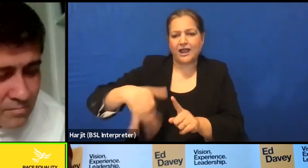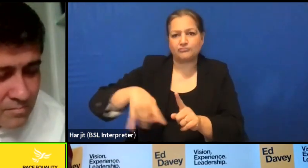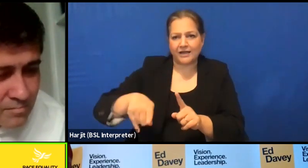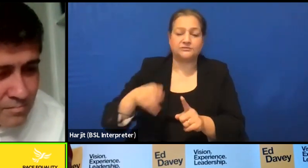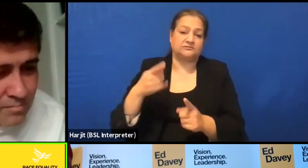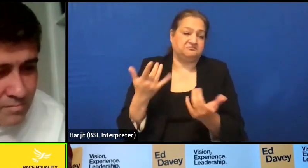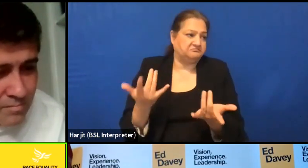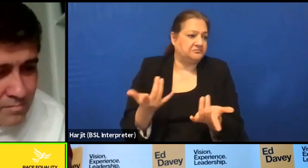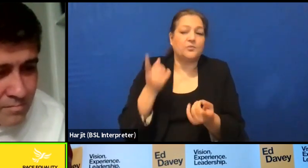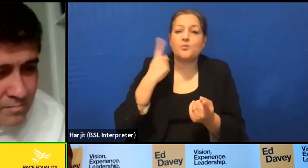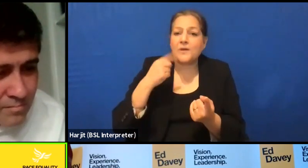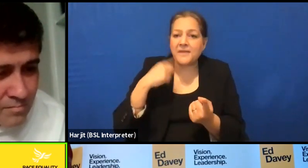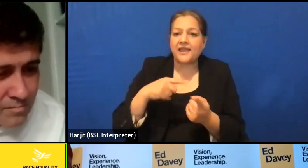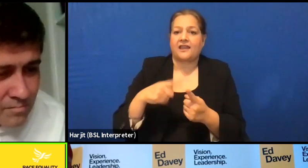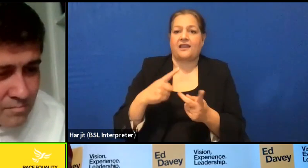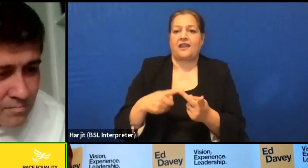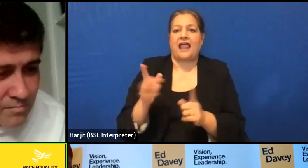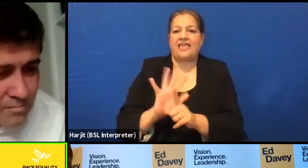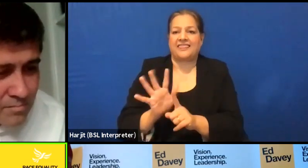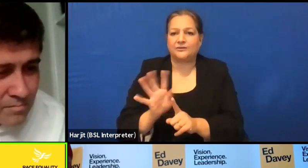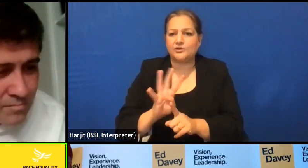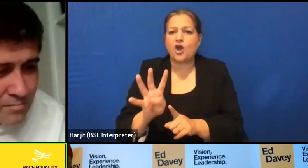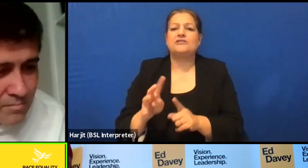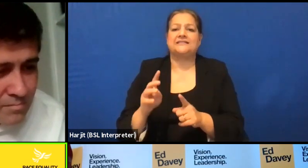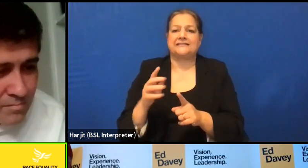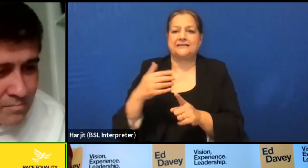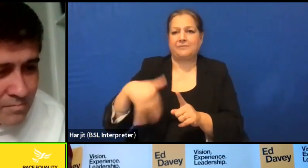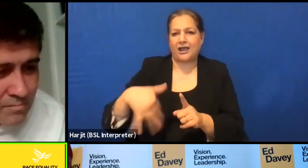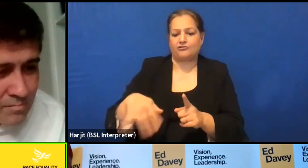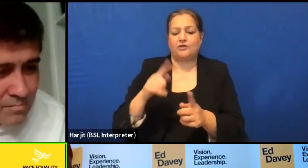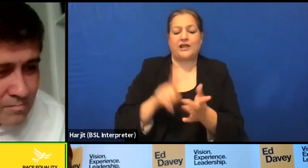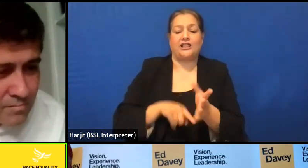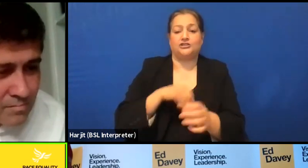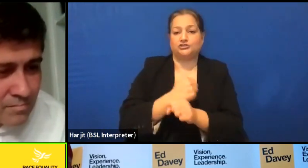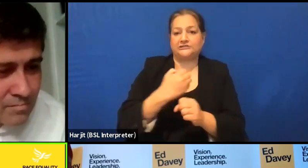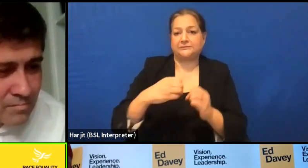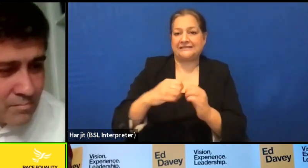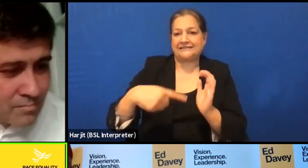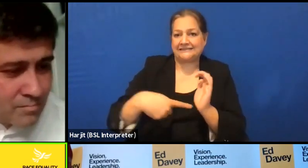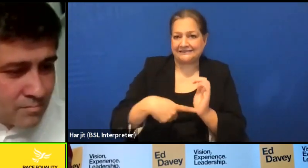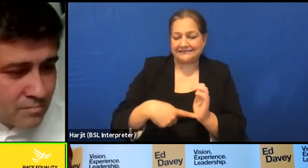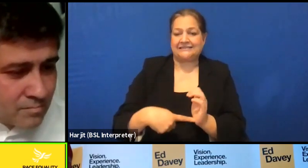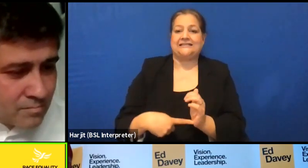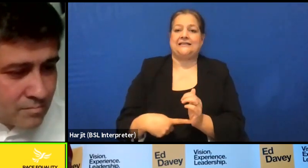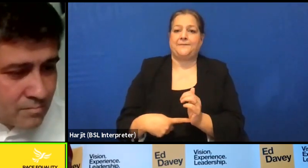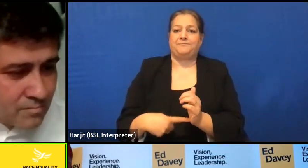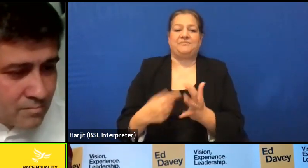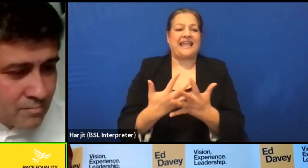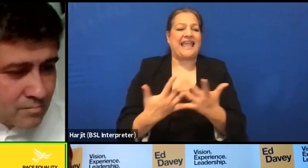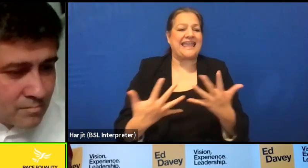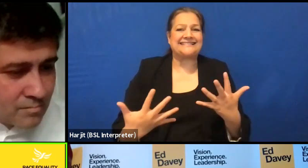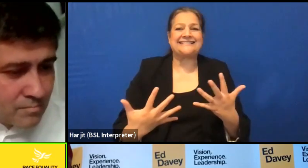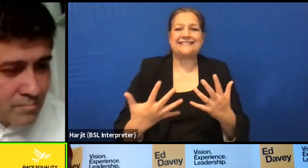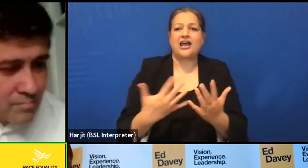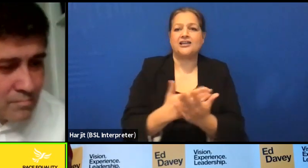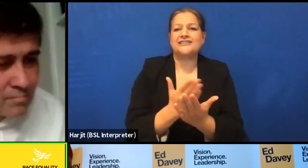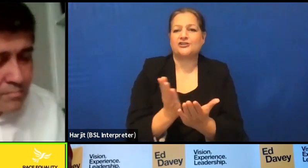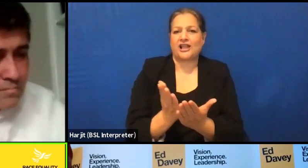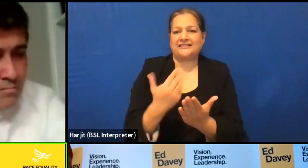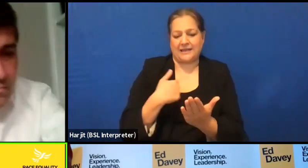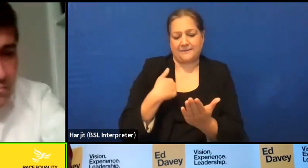women, from ethnic minority backgrounds, LGBT backgrounds, intersectionality is a thing, I tick all 3 of those boxes,